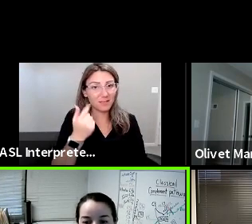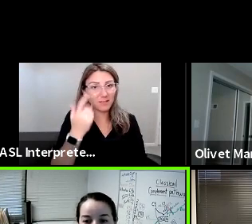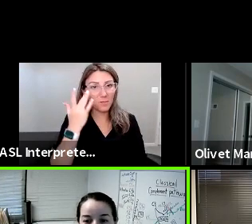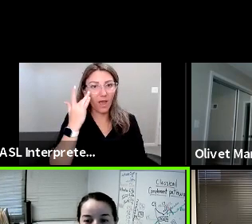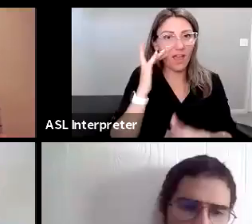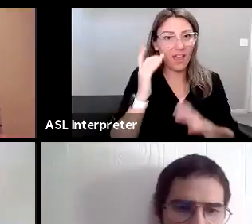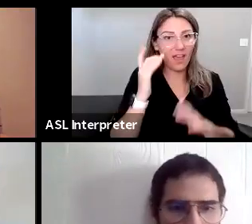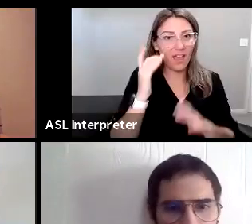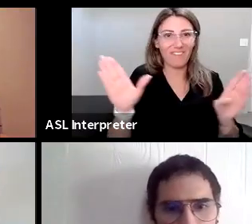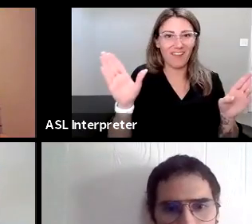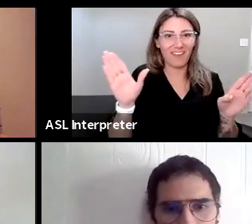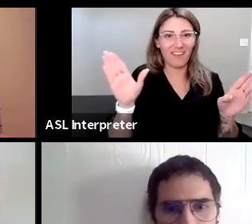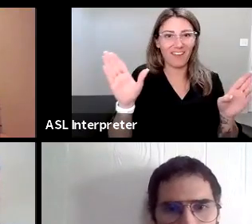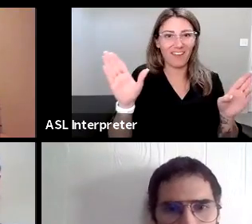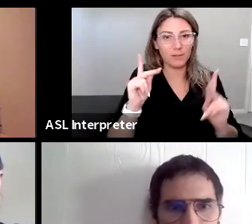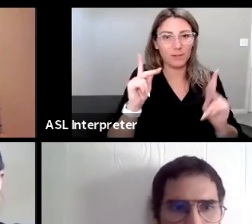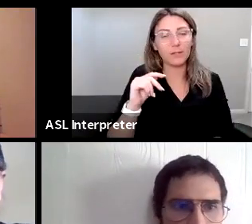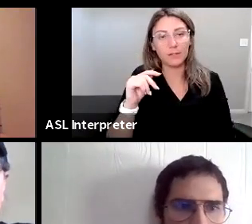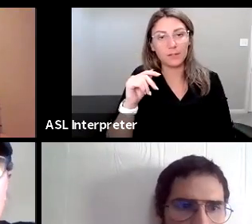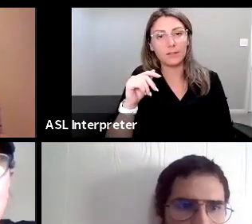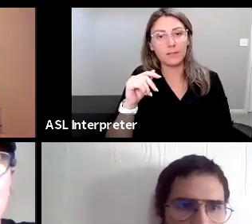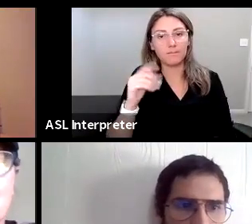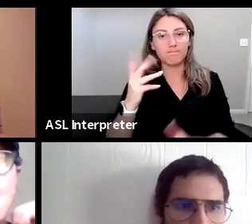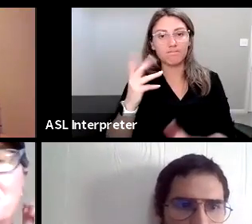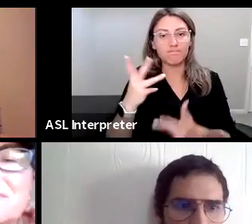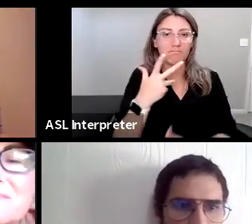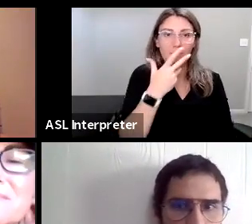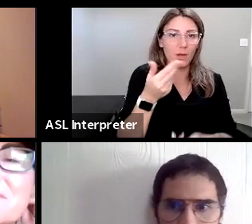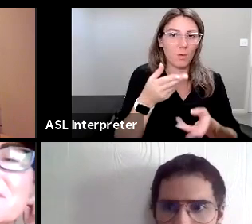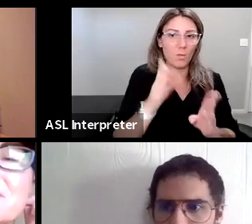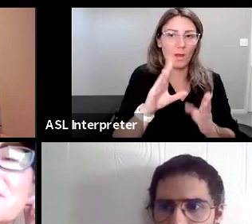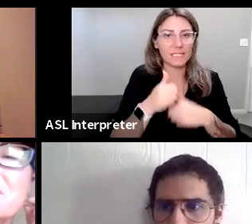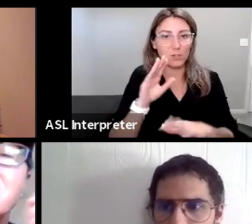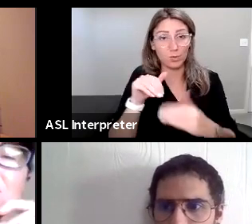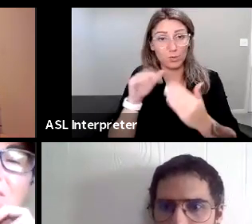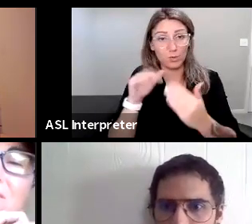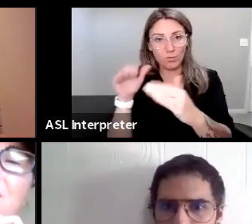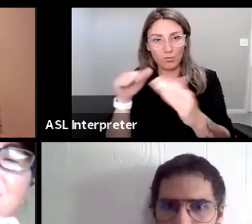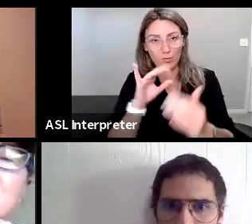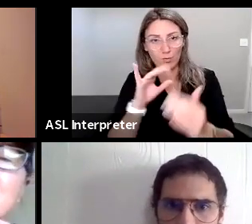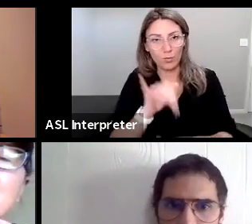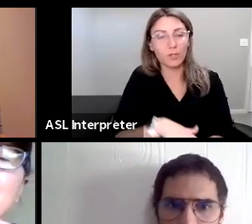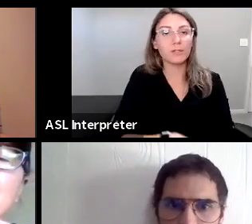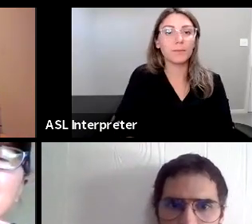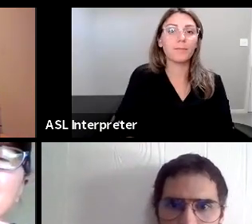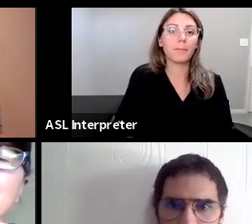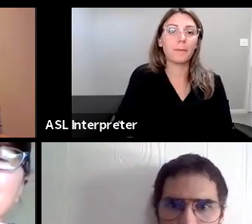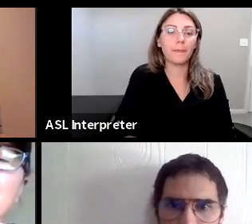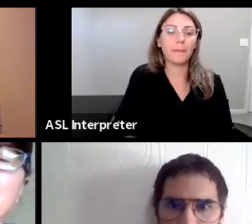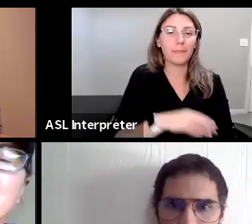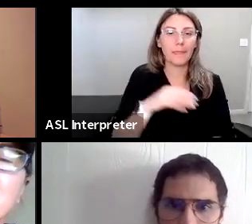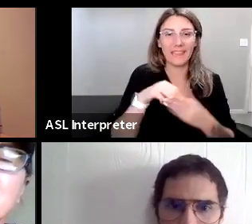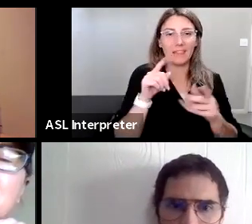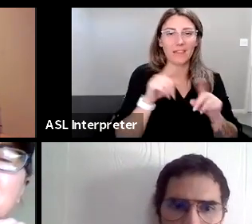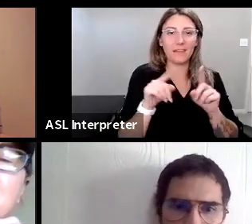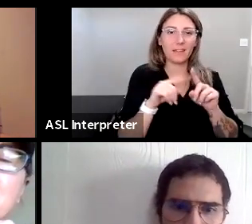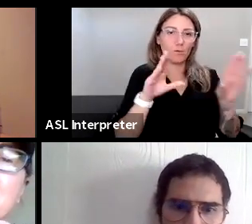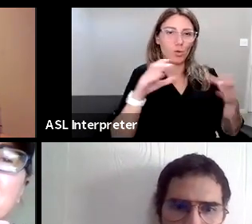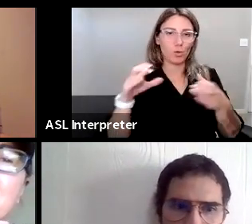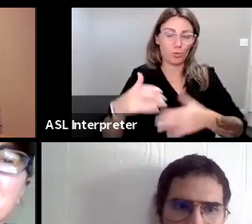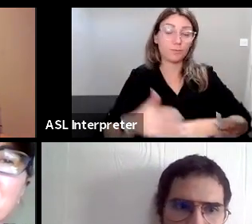divisive. Or maybe there's better ways to address that within this different groups.